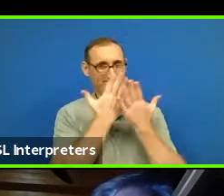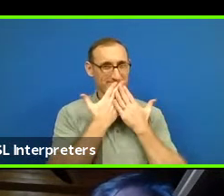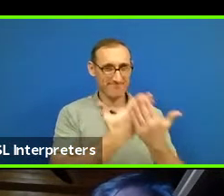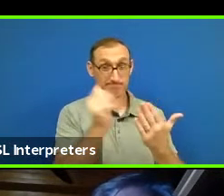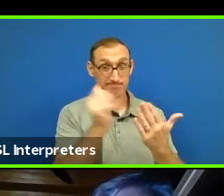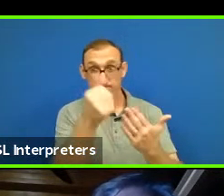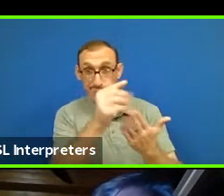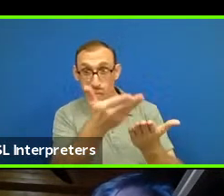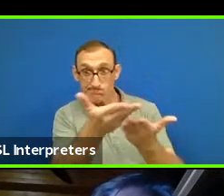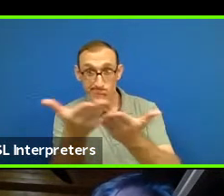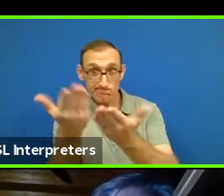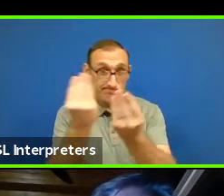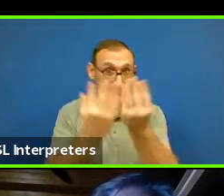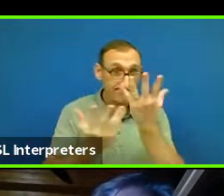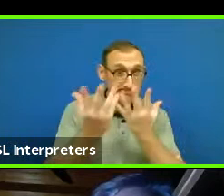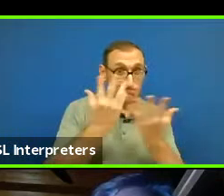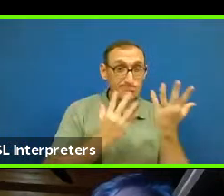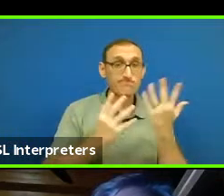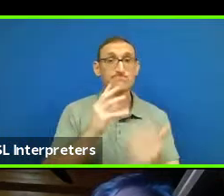Dr. Yeager.